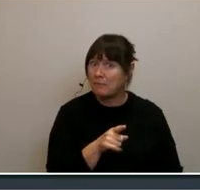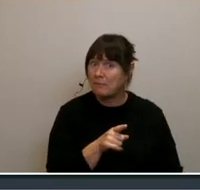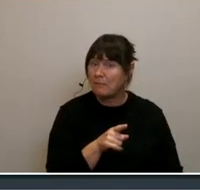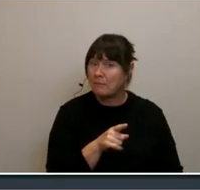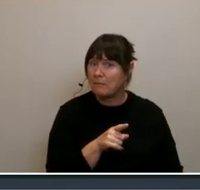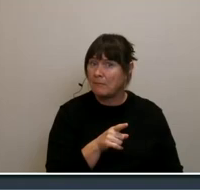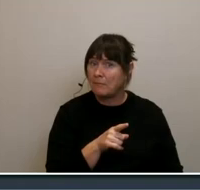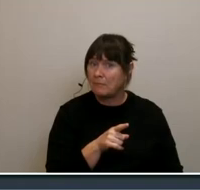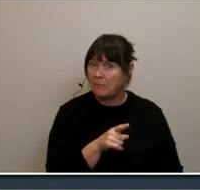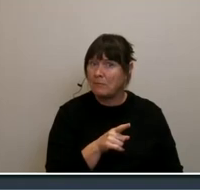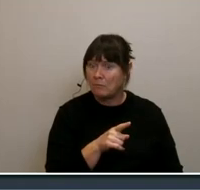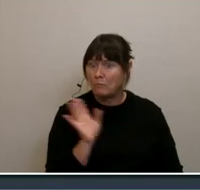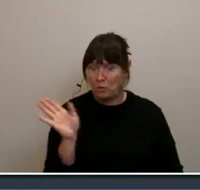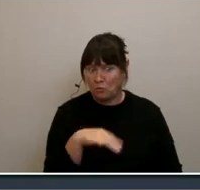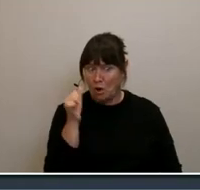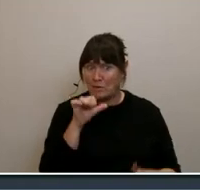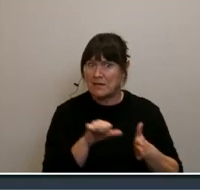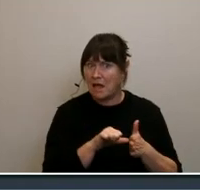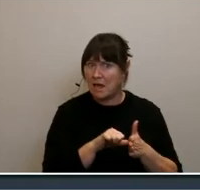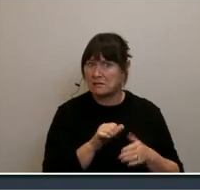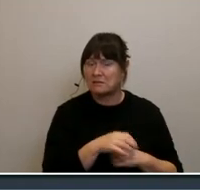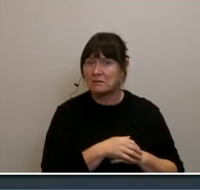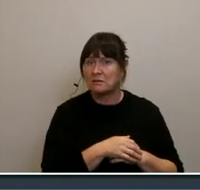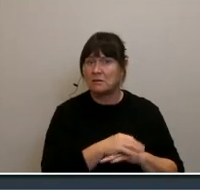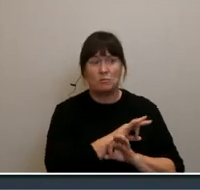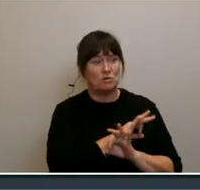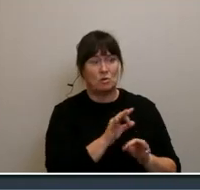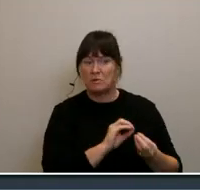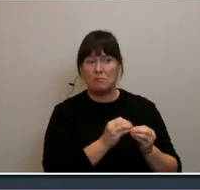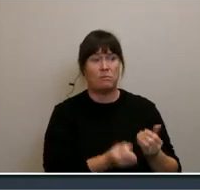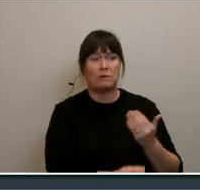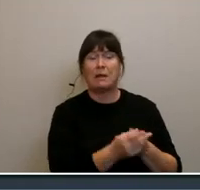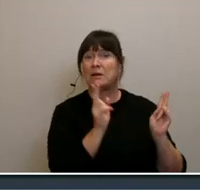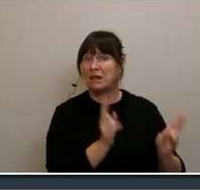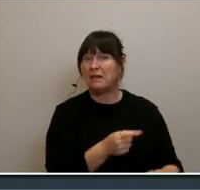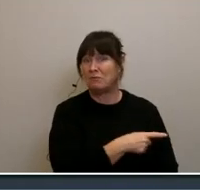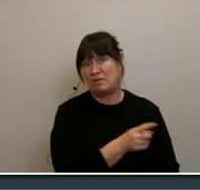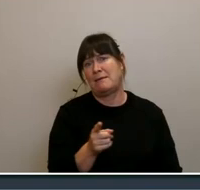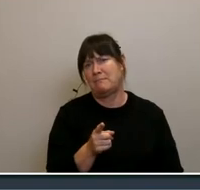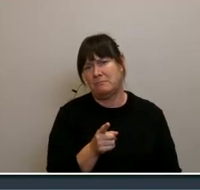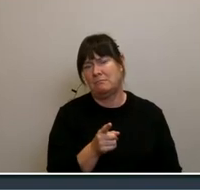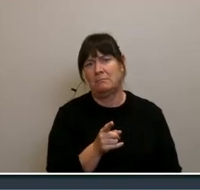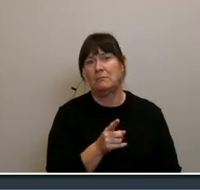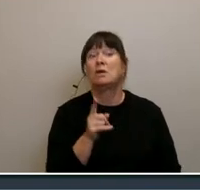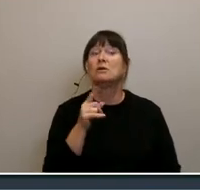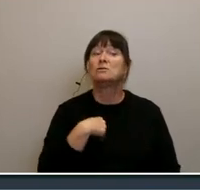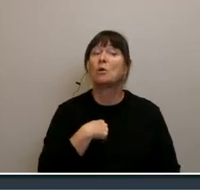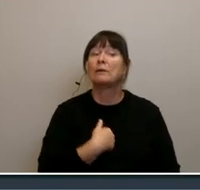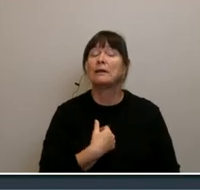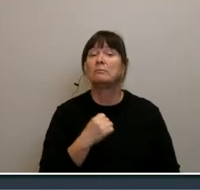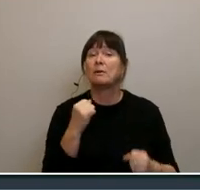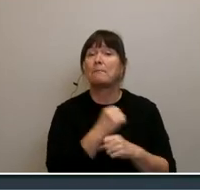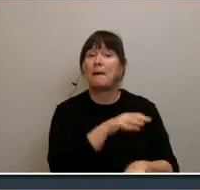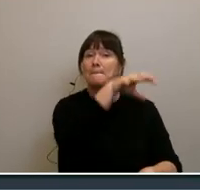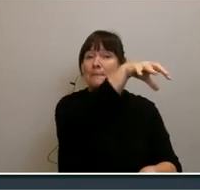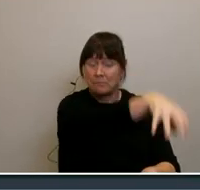as many of us in this room will know, do not want that kind of problem to occur. So let's put a pump on